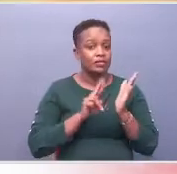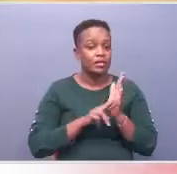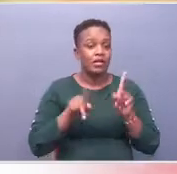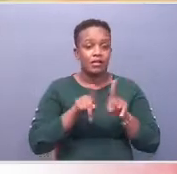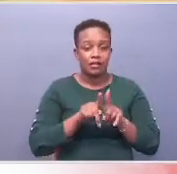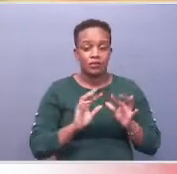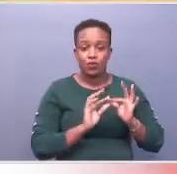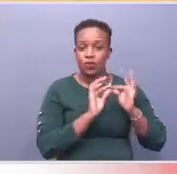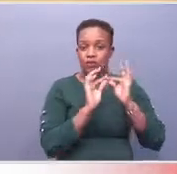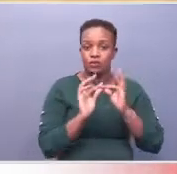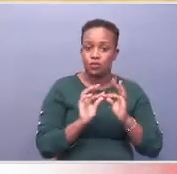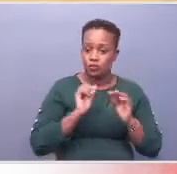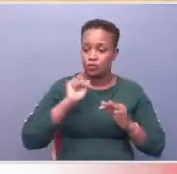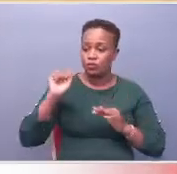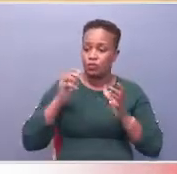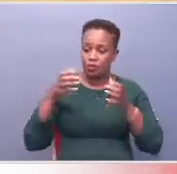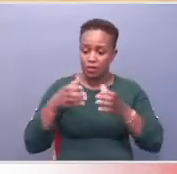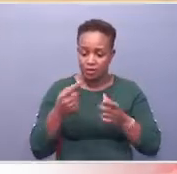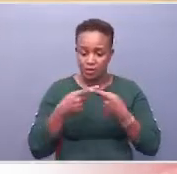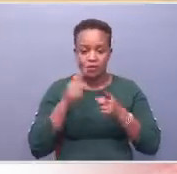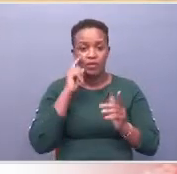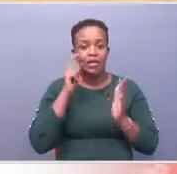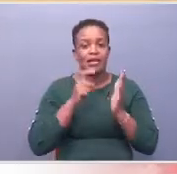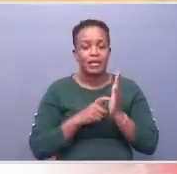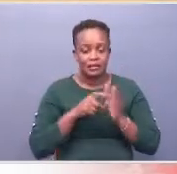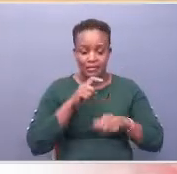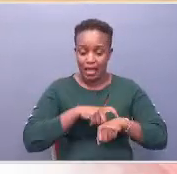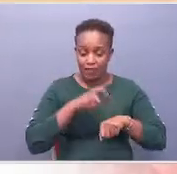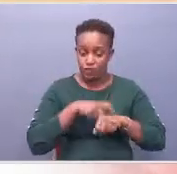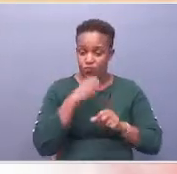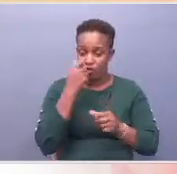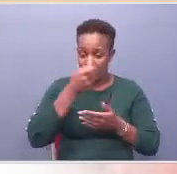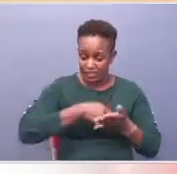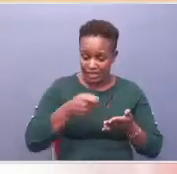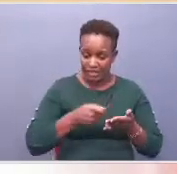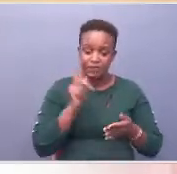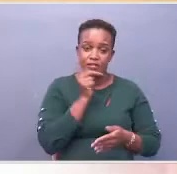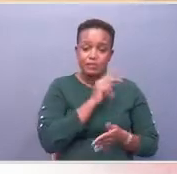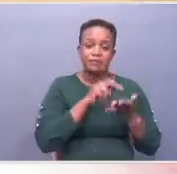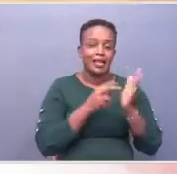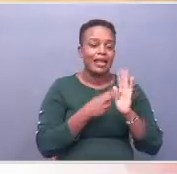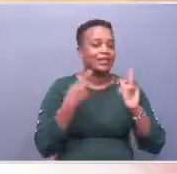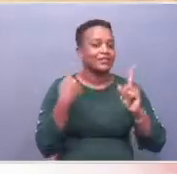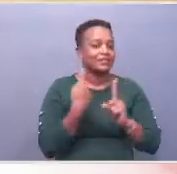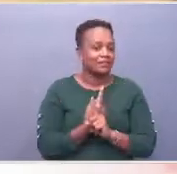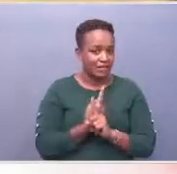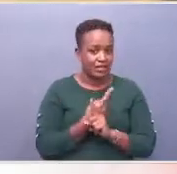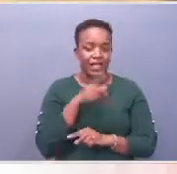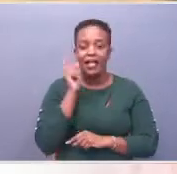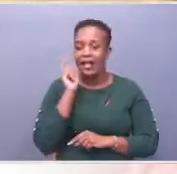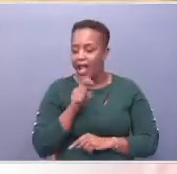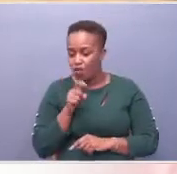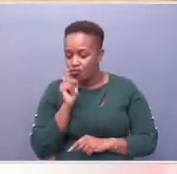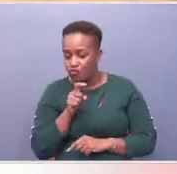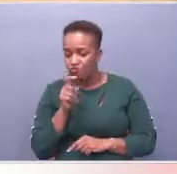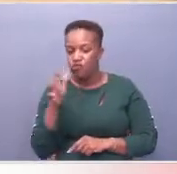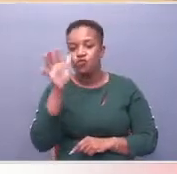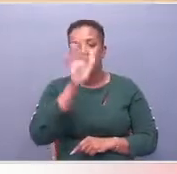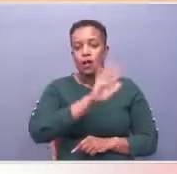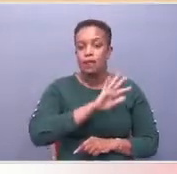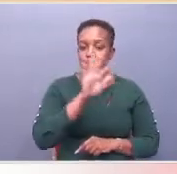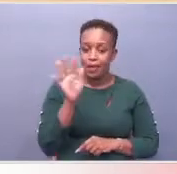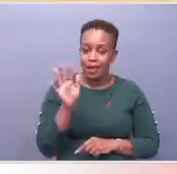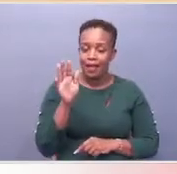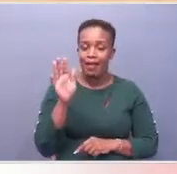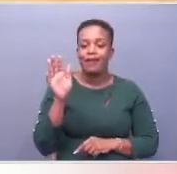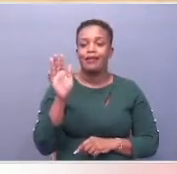party. But we realize the moment we do that, it might mean, among other things, that KANU, Wiper,